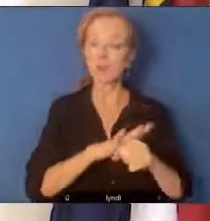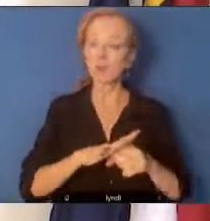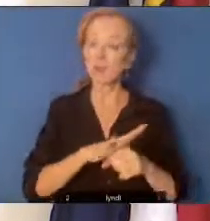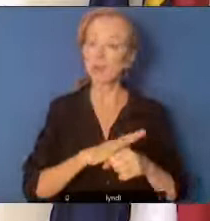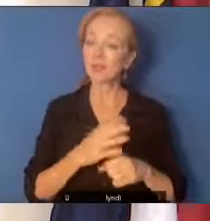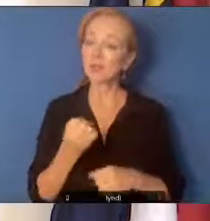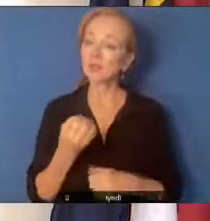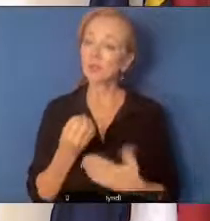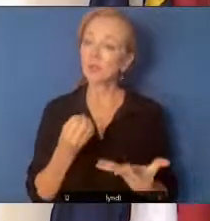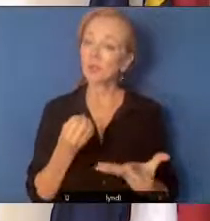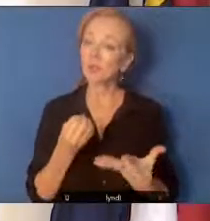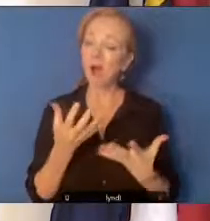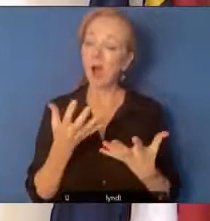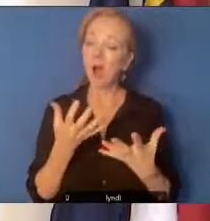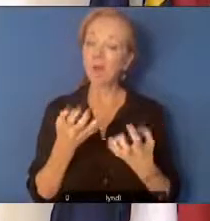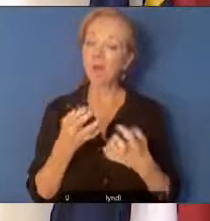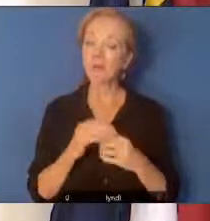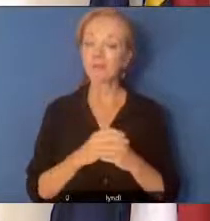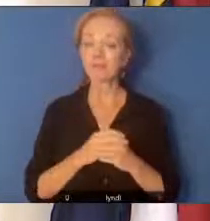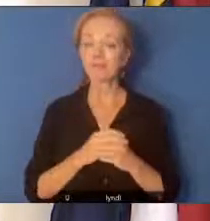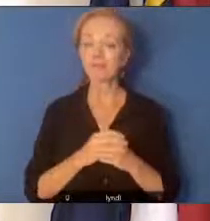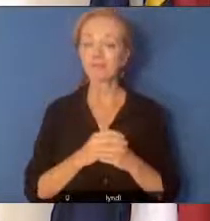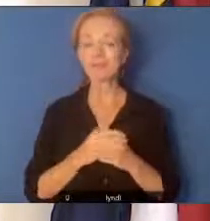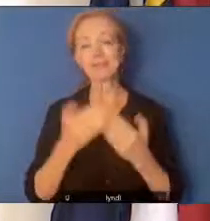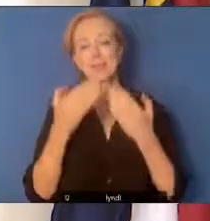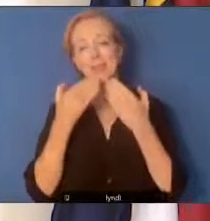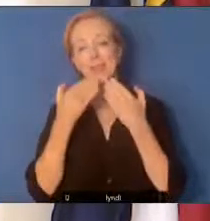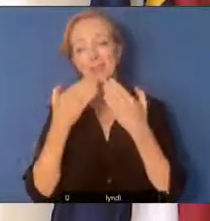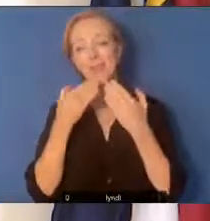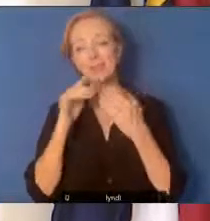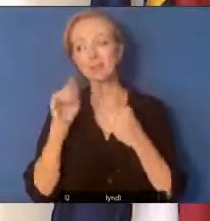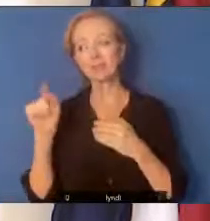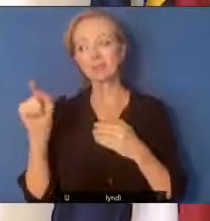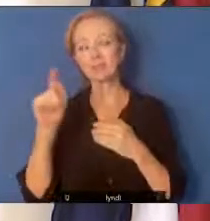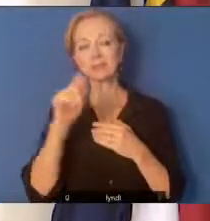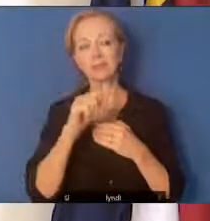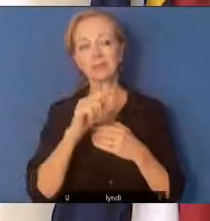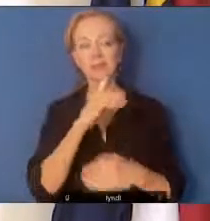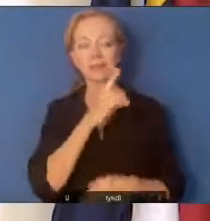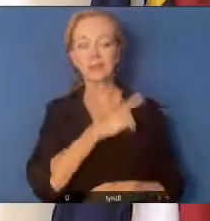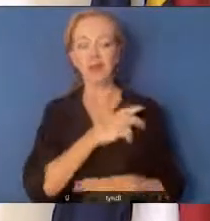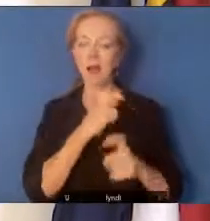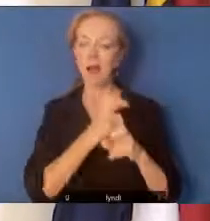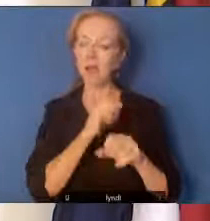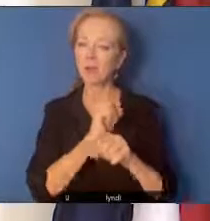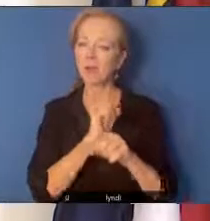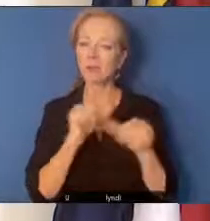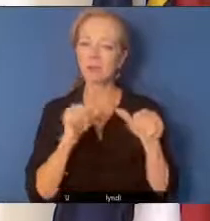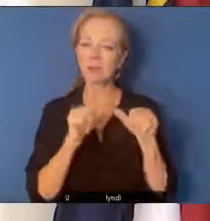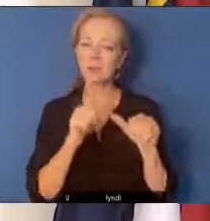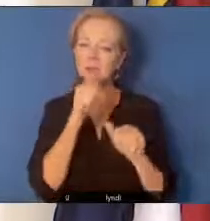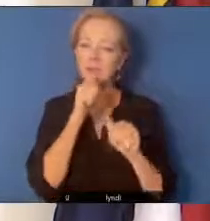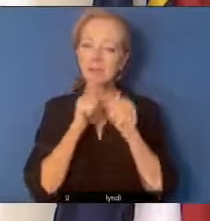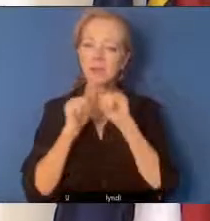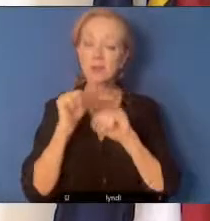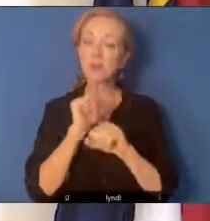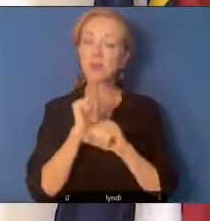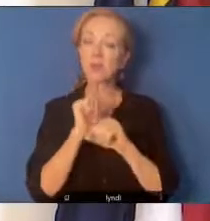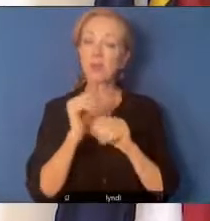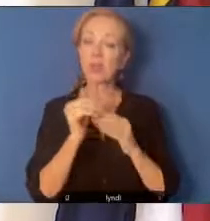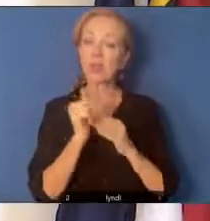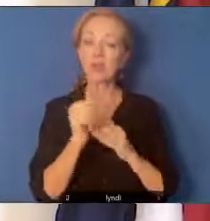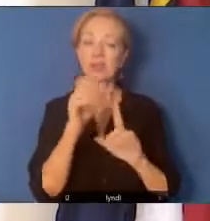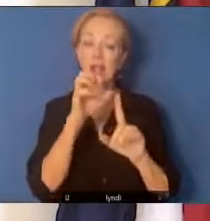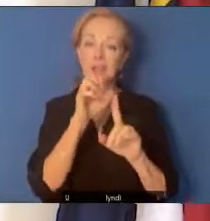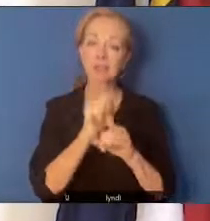want to issue a personal thank you to those detectives for that hard work, that tireless work that led to the capture of this very